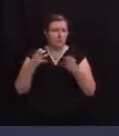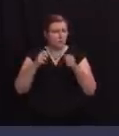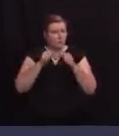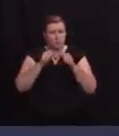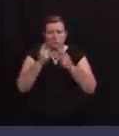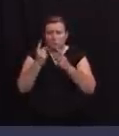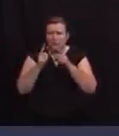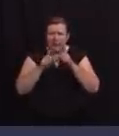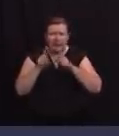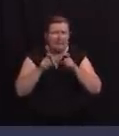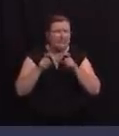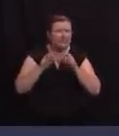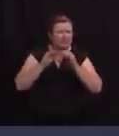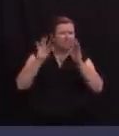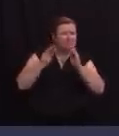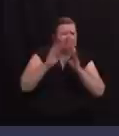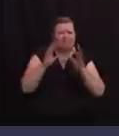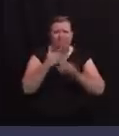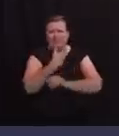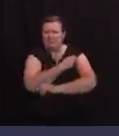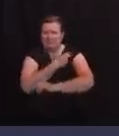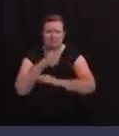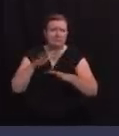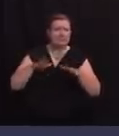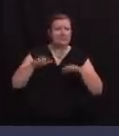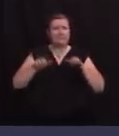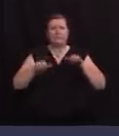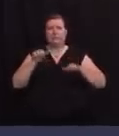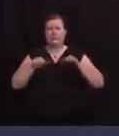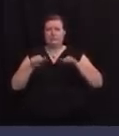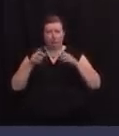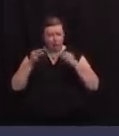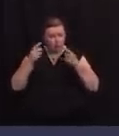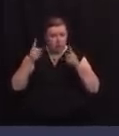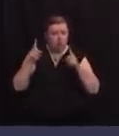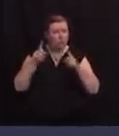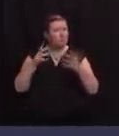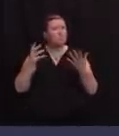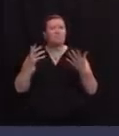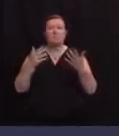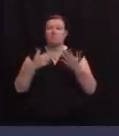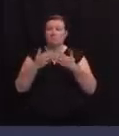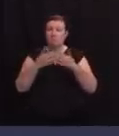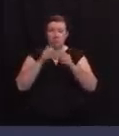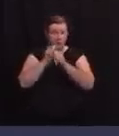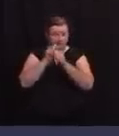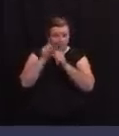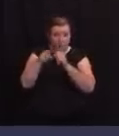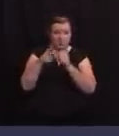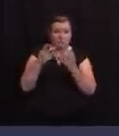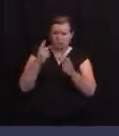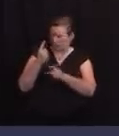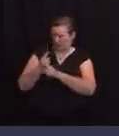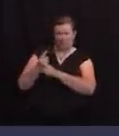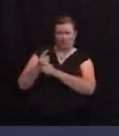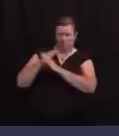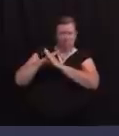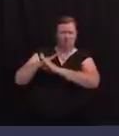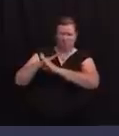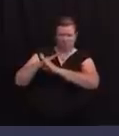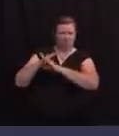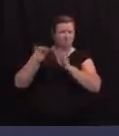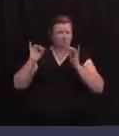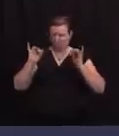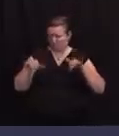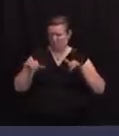keep raising it. The vaccines work based on everything we see against the variants, including the Delta variant. And that continues to be the case, fair to